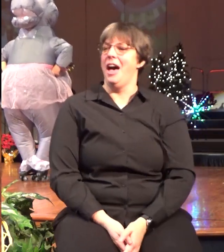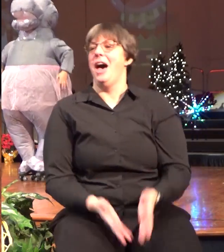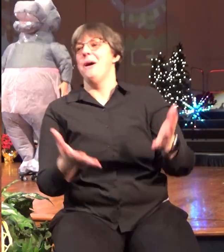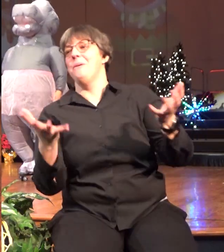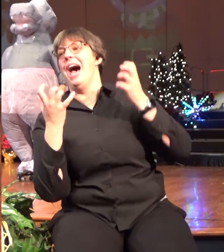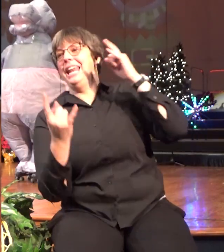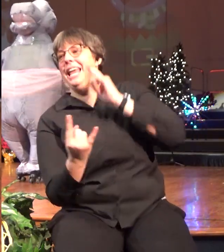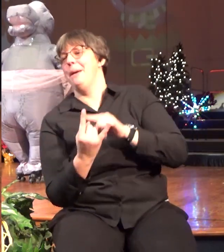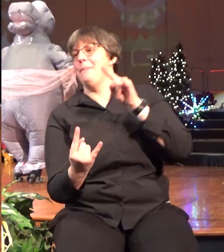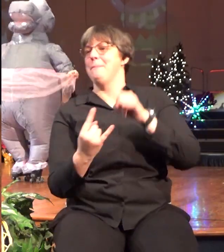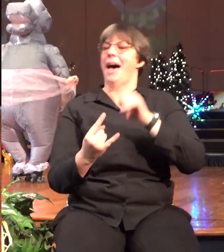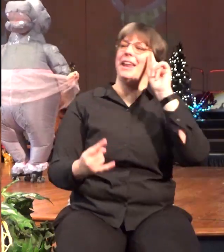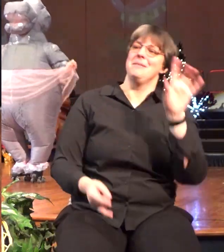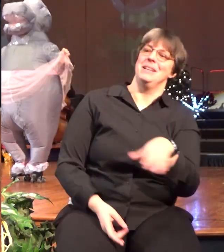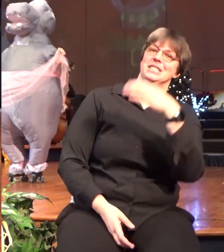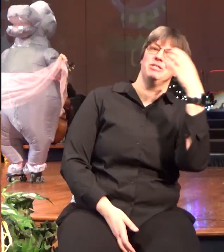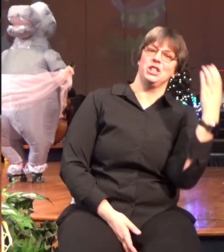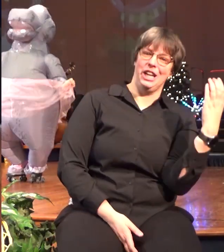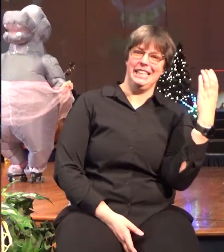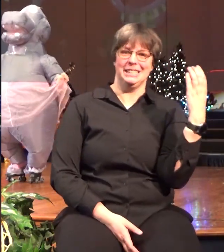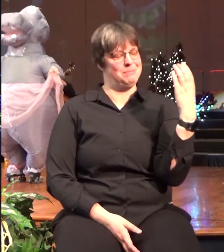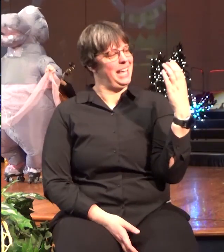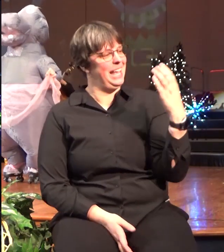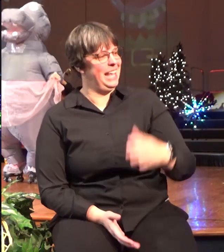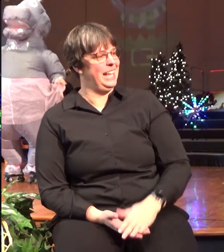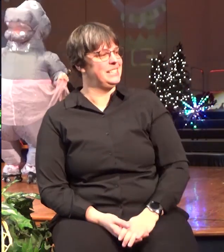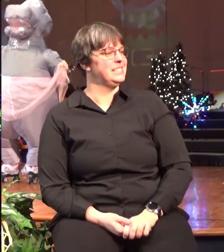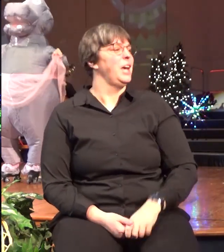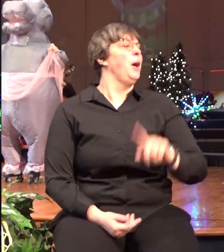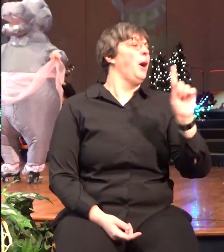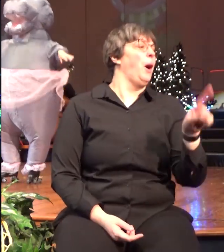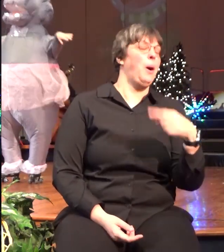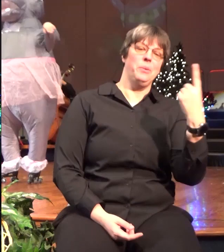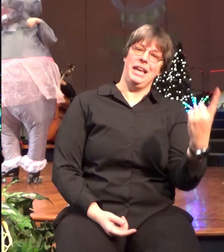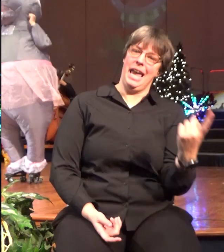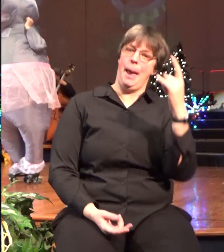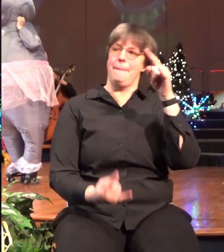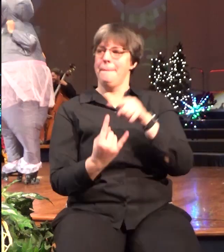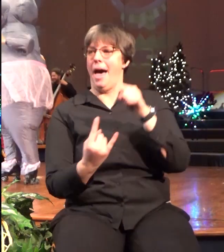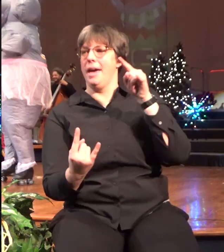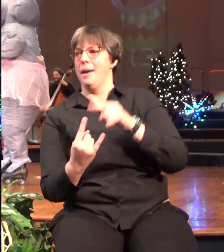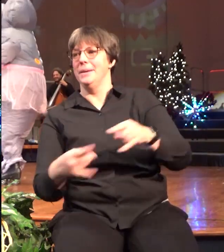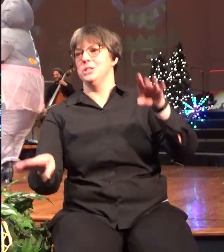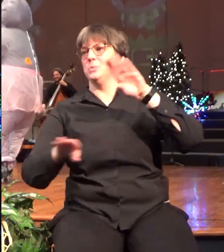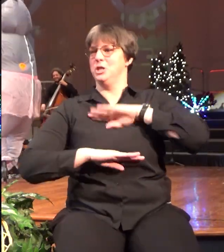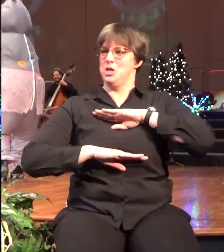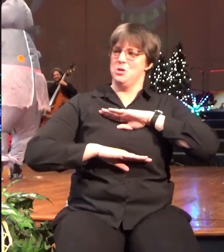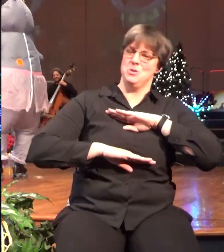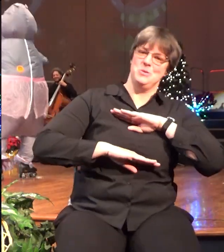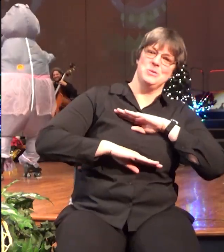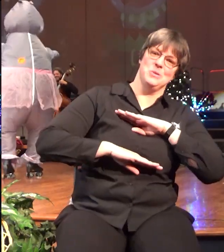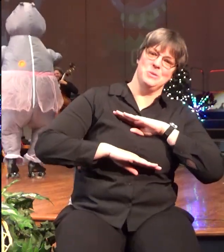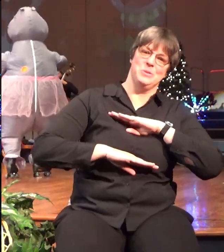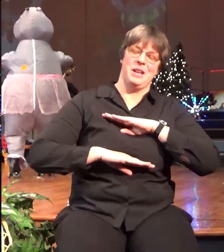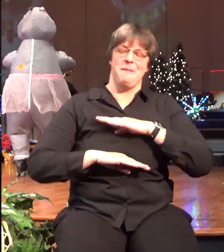fair. I want a hippopotamus for Christmas. Only a hippopotamus will